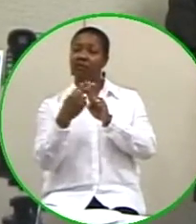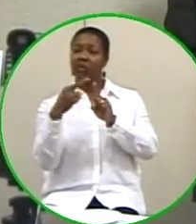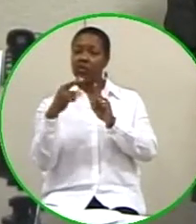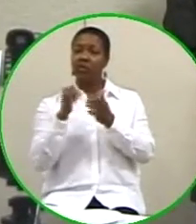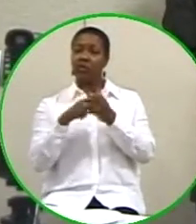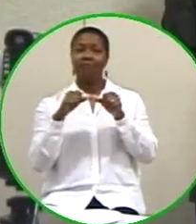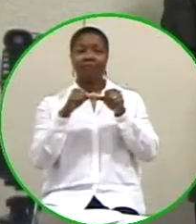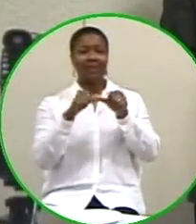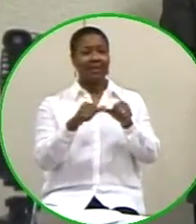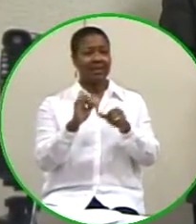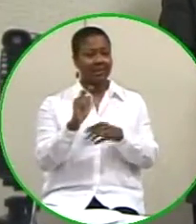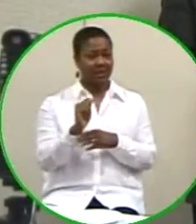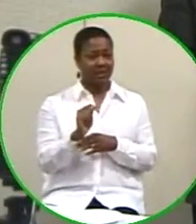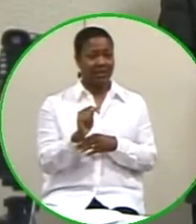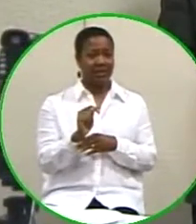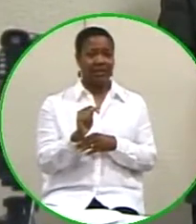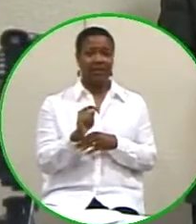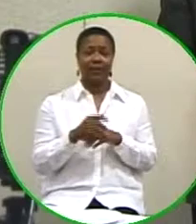what maintains it.